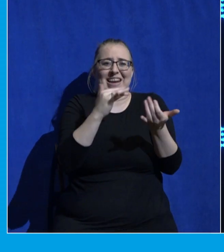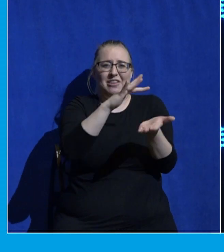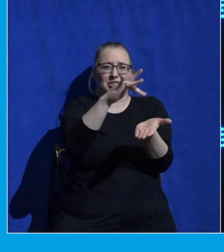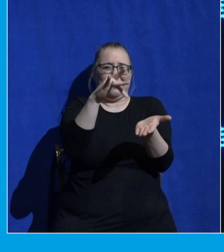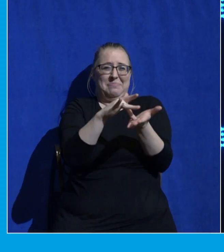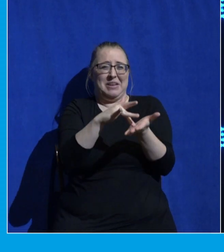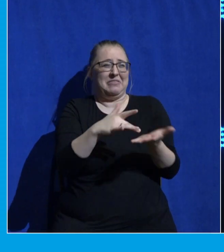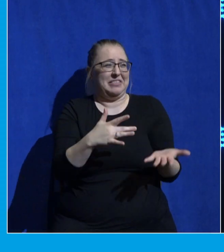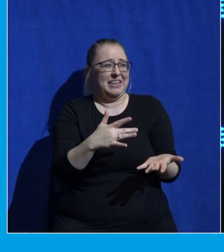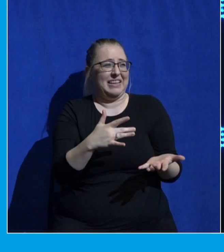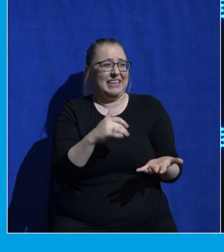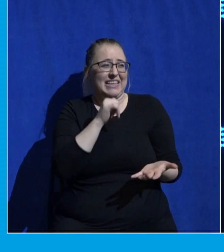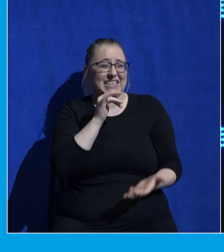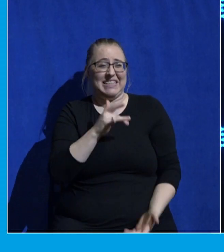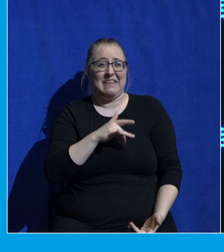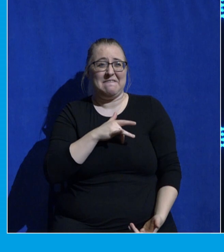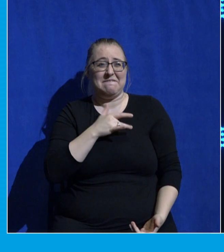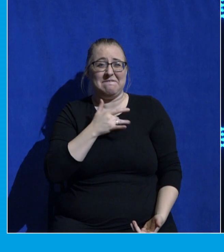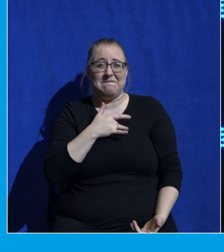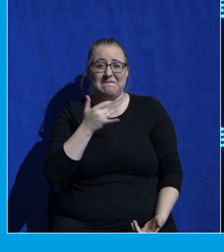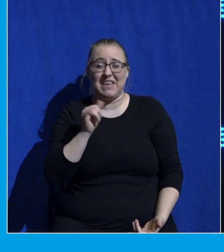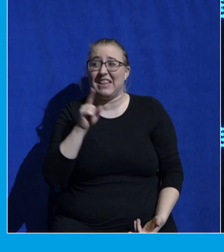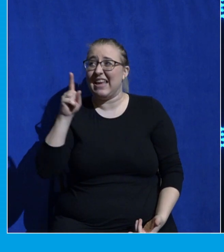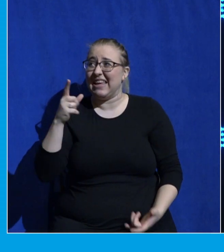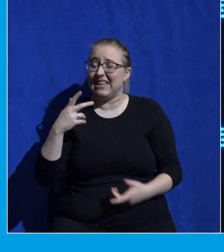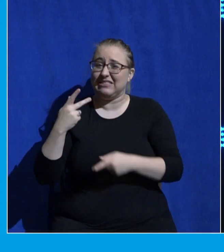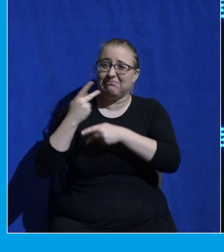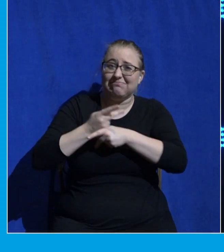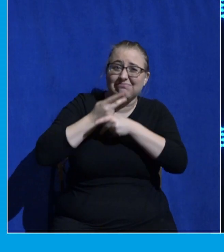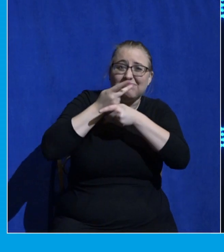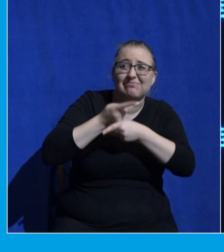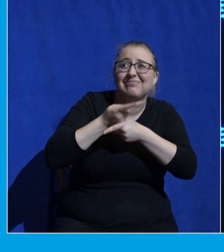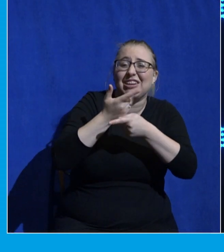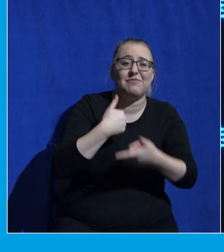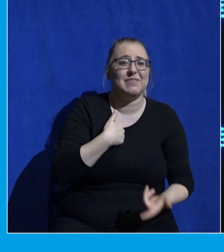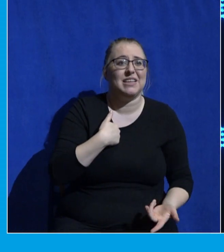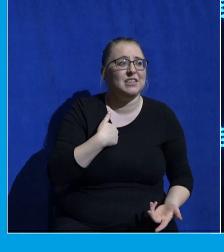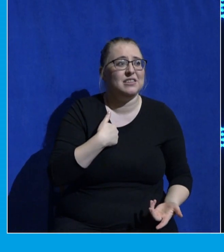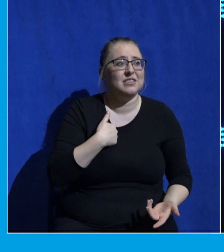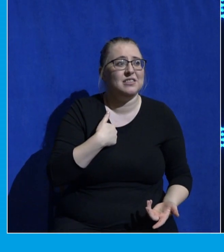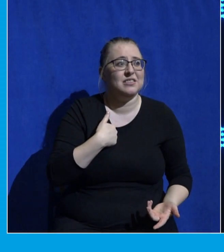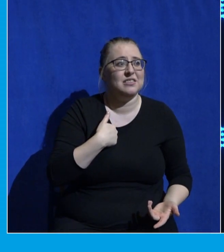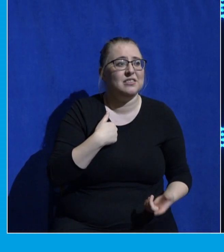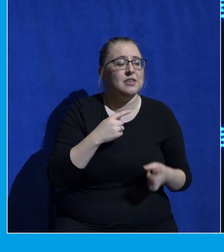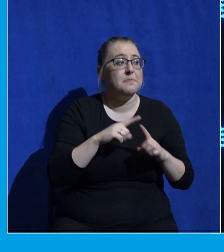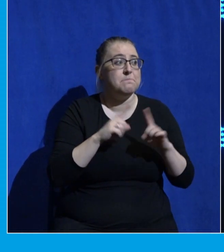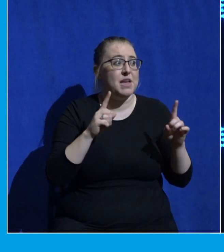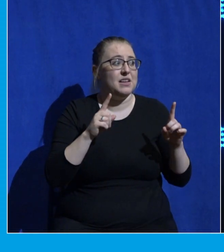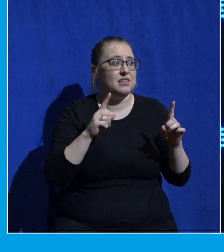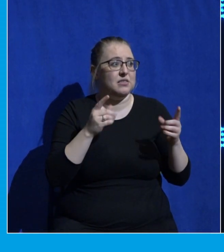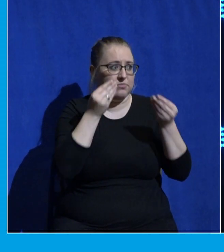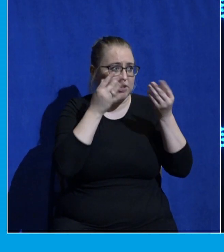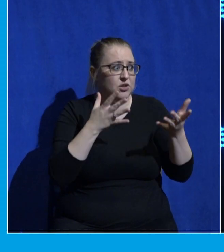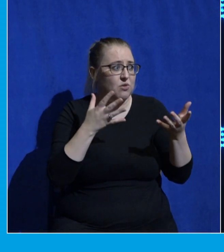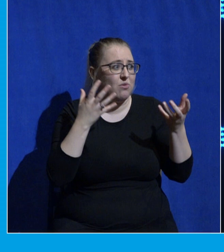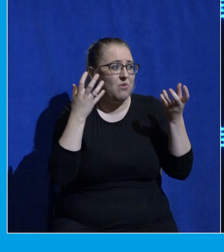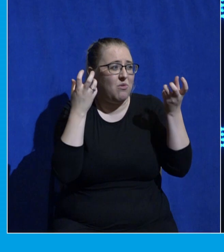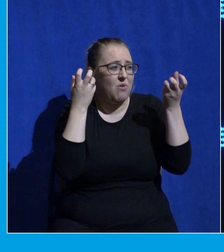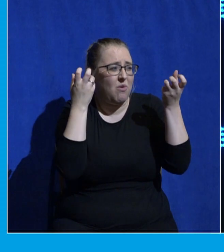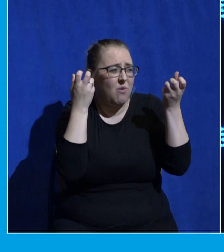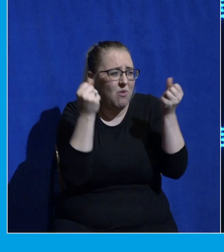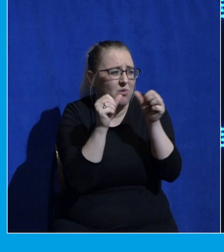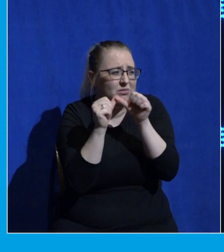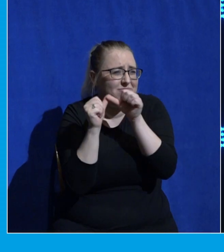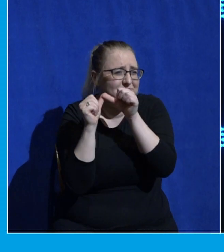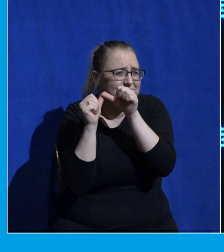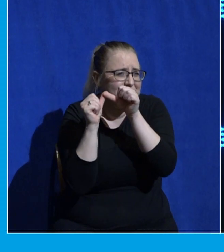doesn't feel like you're keeping me, God. But let me tell you this morning, hold on in faith. Hold